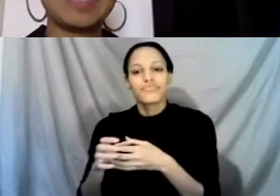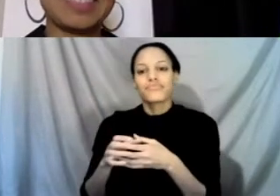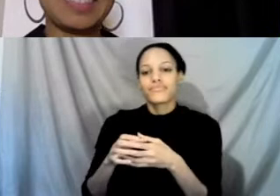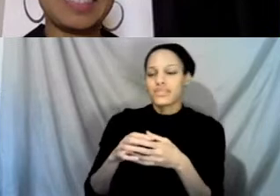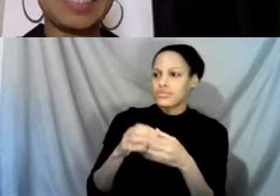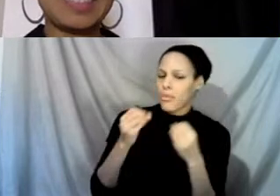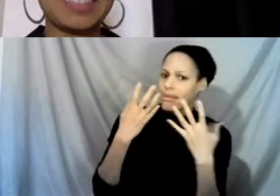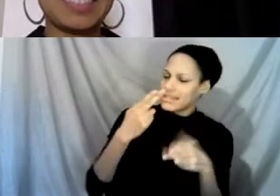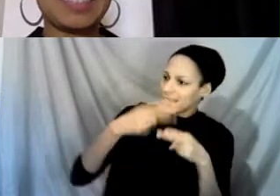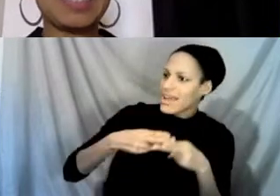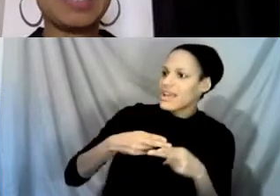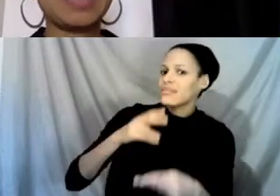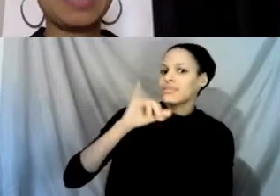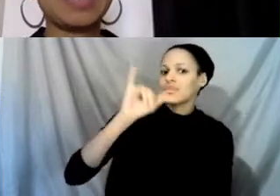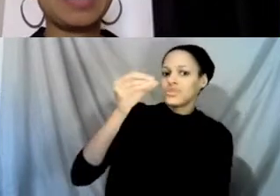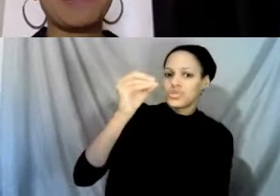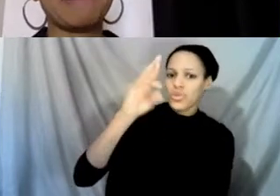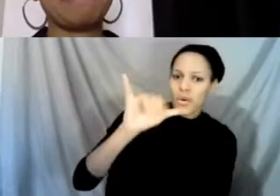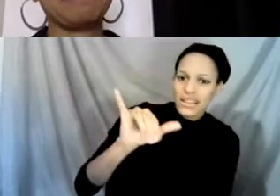Joyce Trisler.